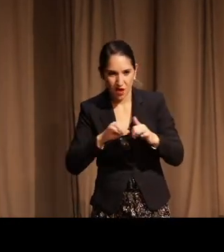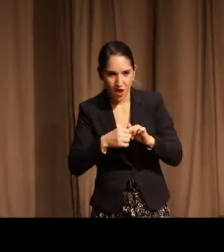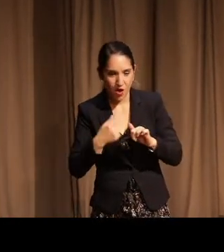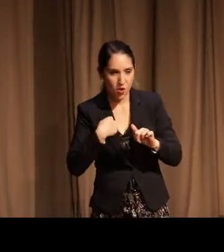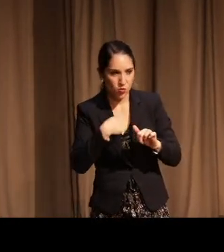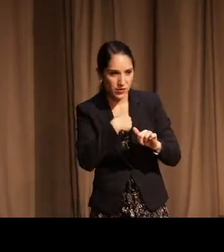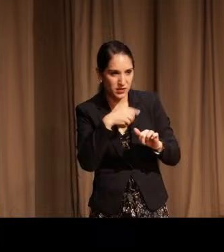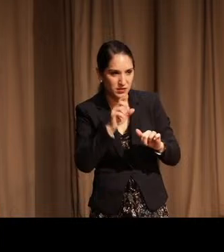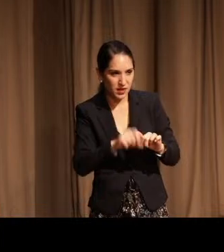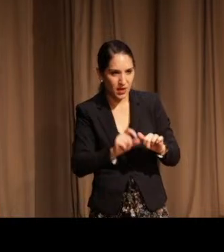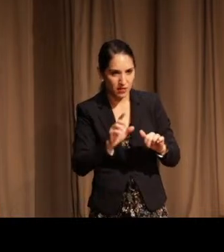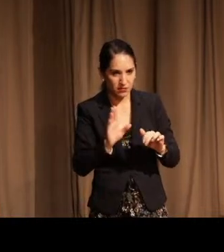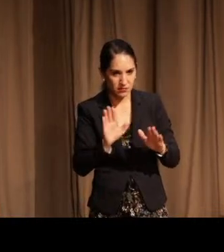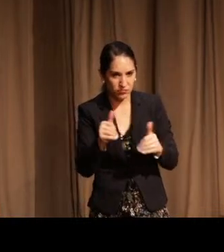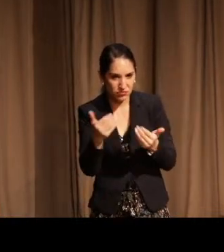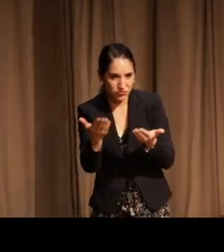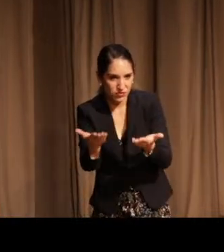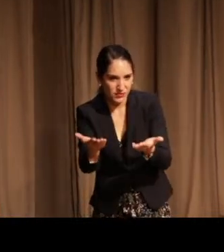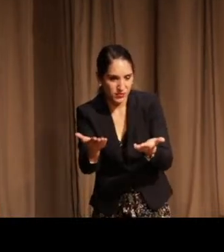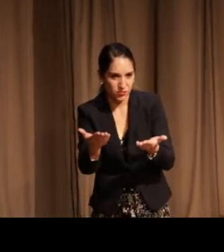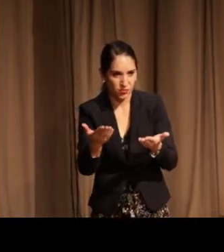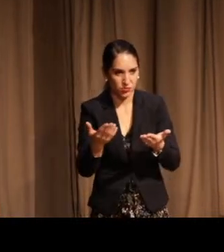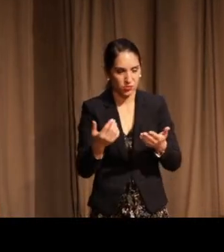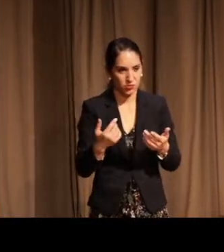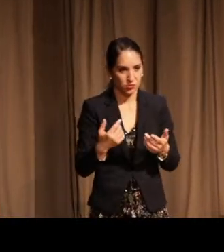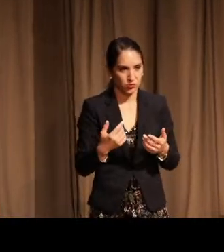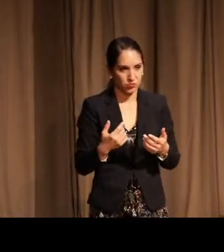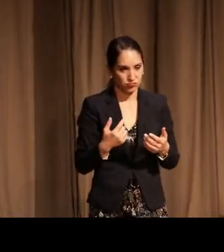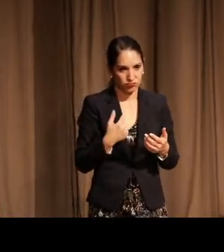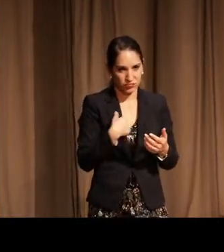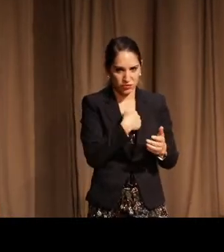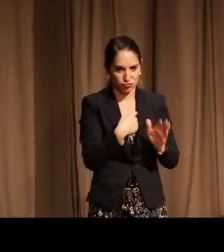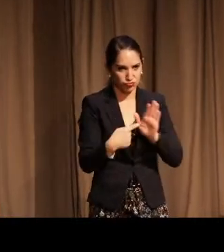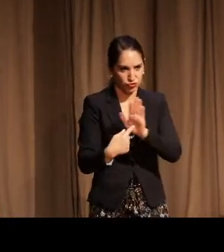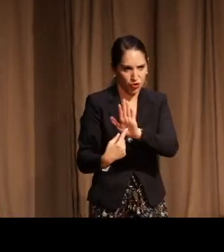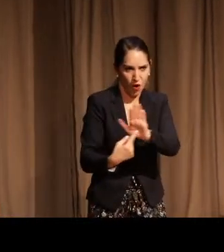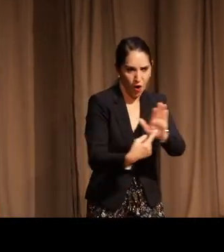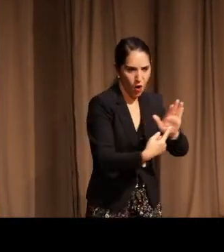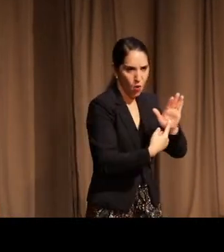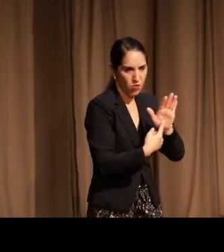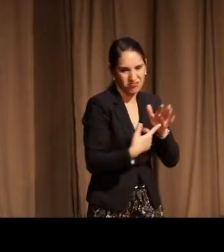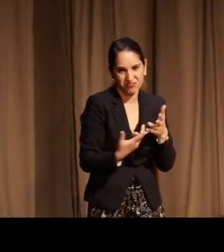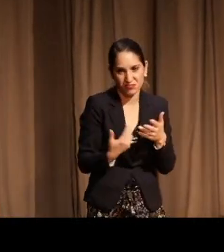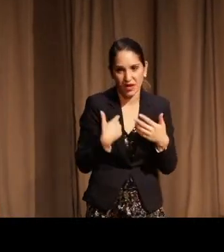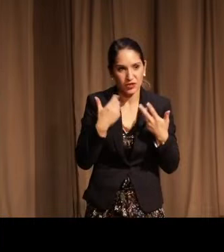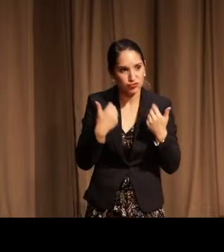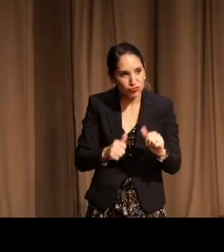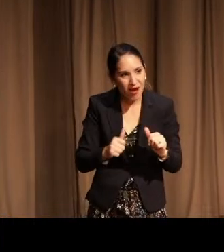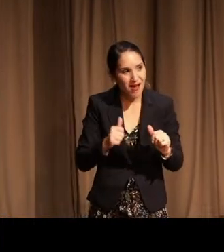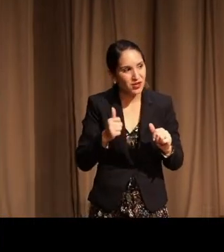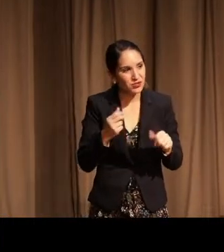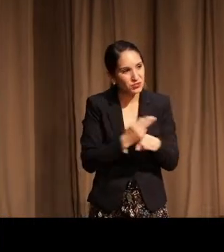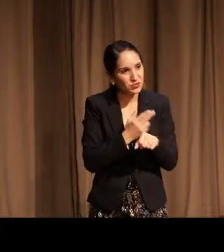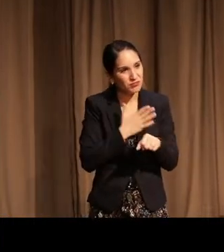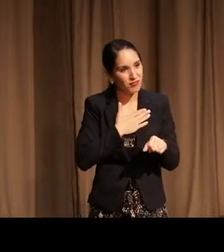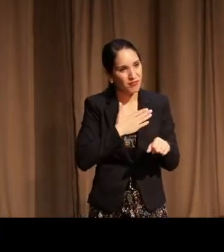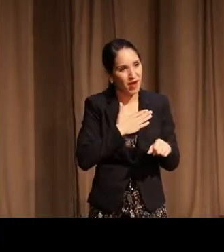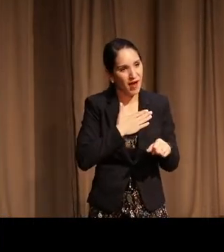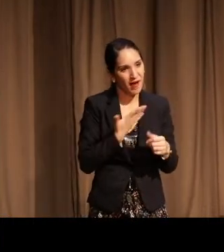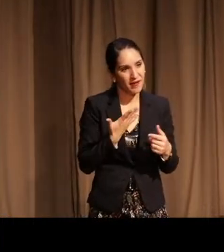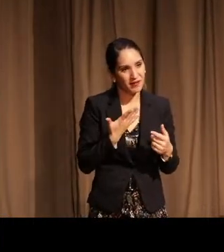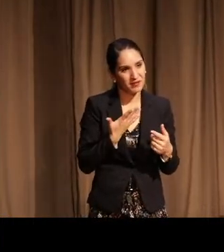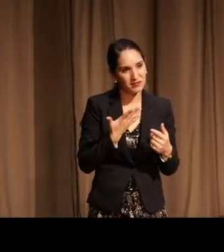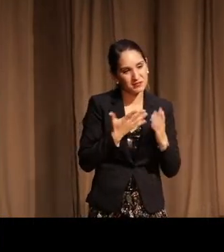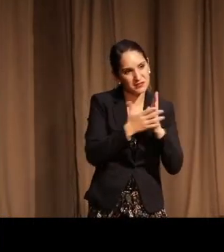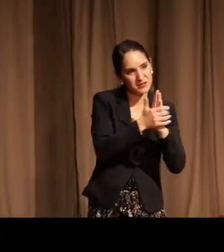it, but it's a lot of ways too. I don't know. I try to use my talents